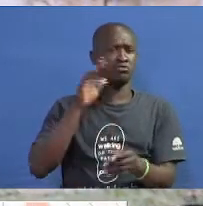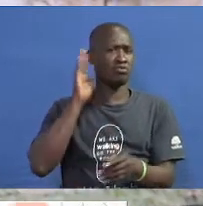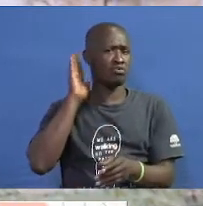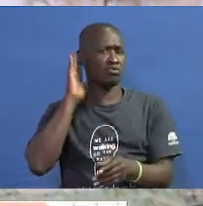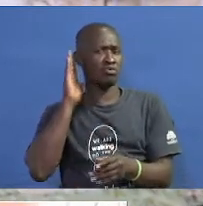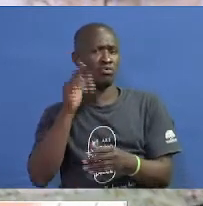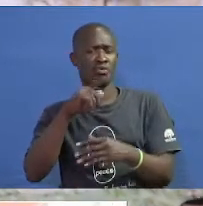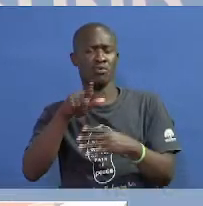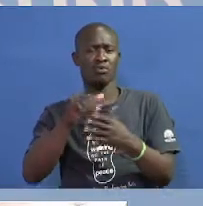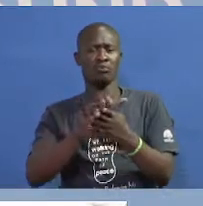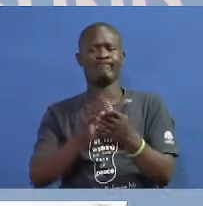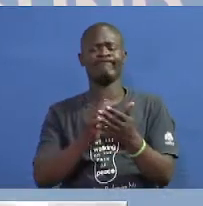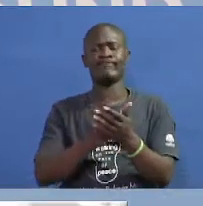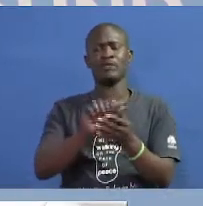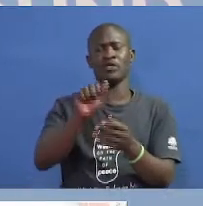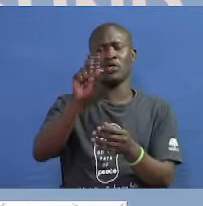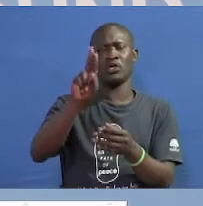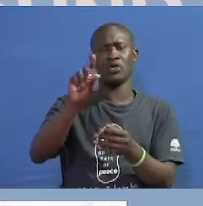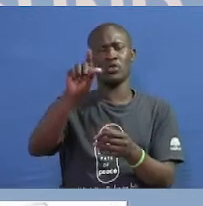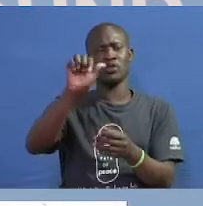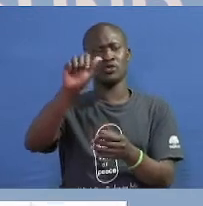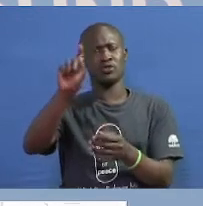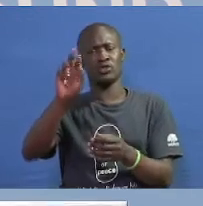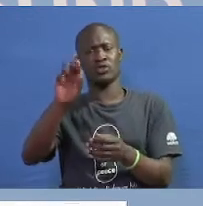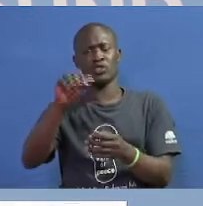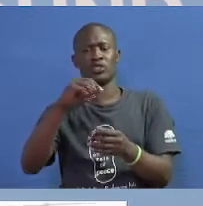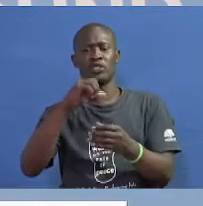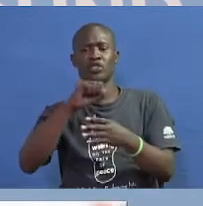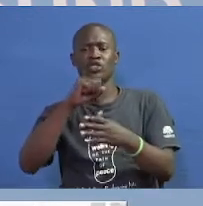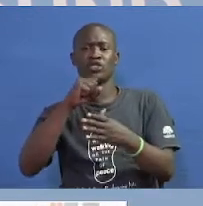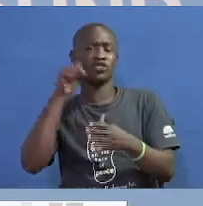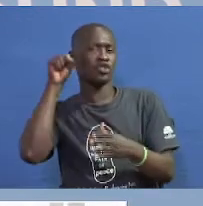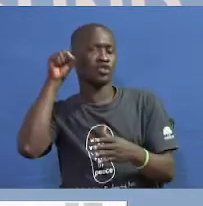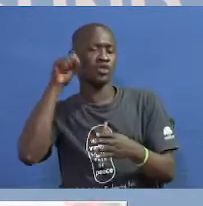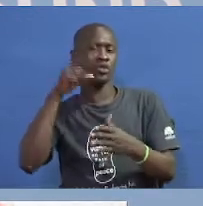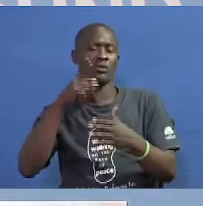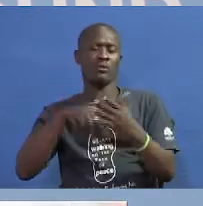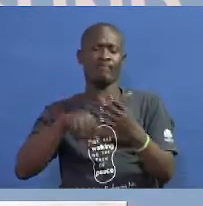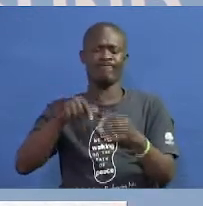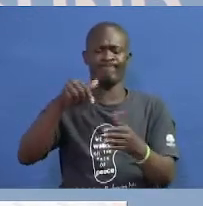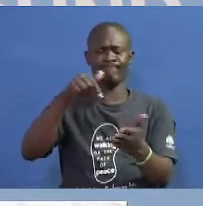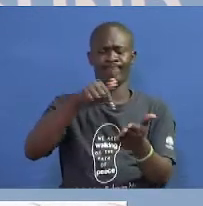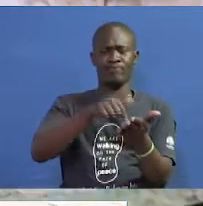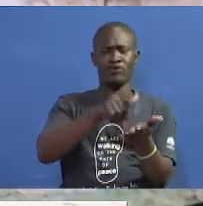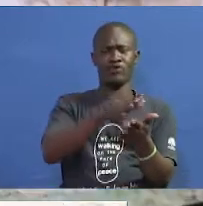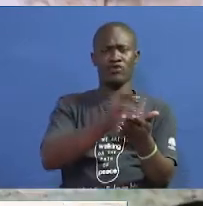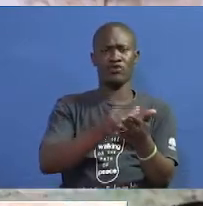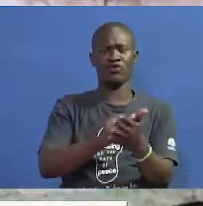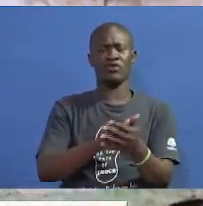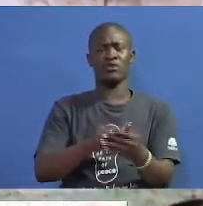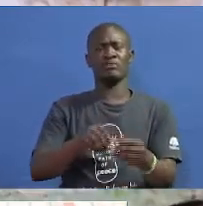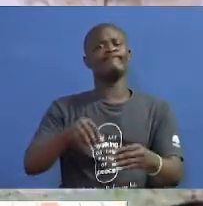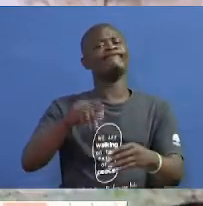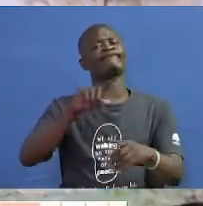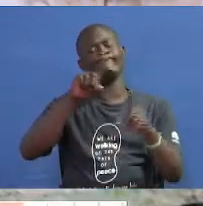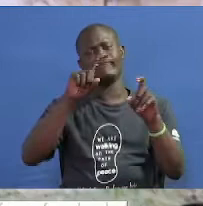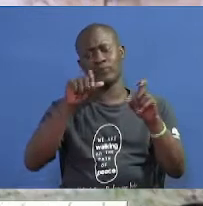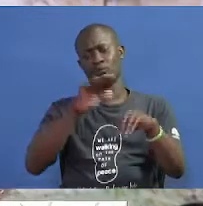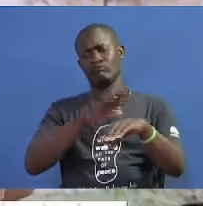to the point of care ultrasound. Why exactly do we refer to it as point of care ultrasound? It's a great